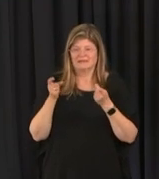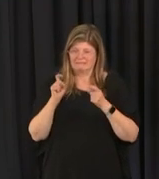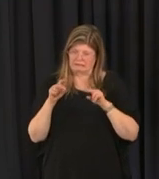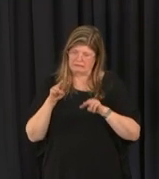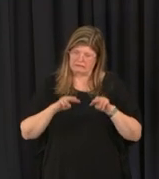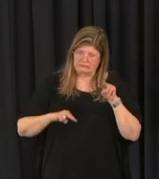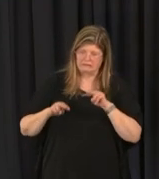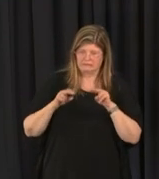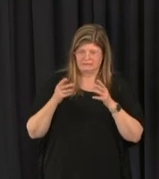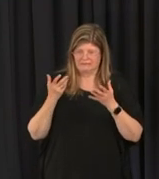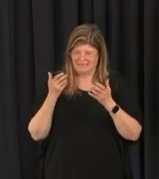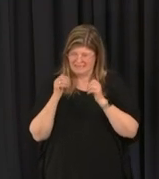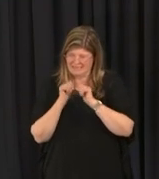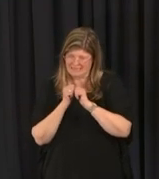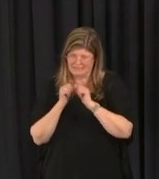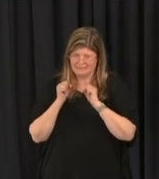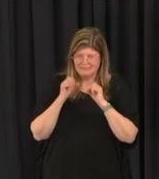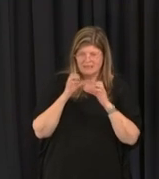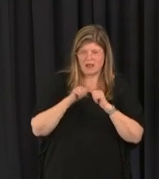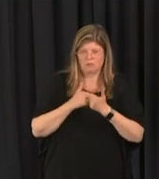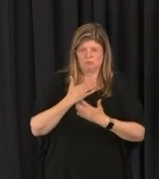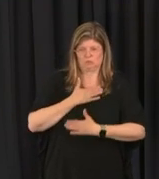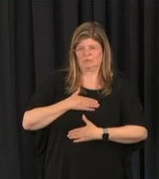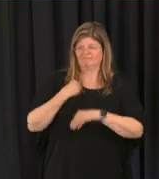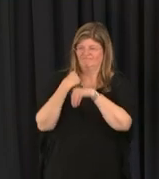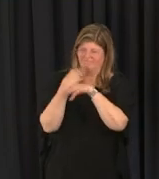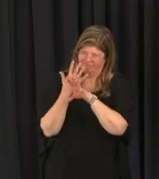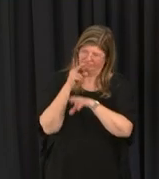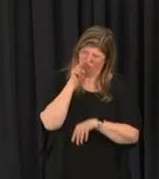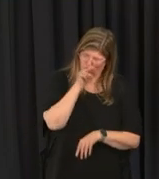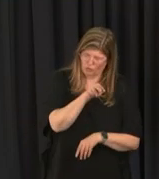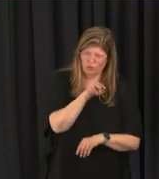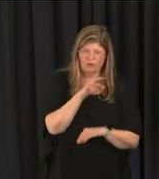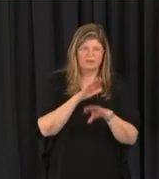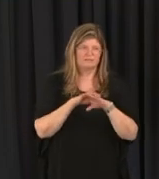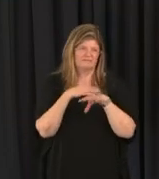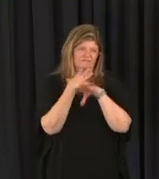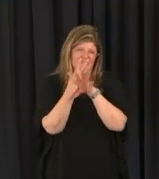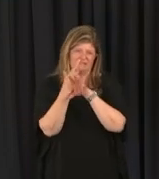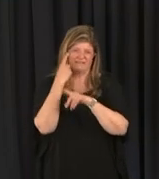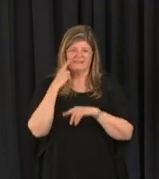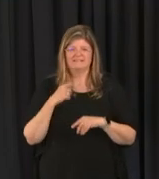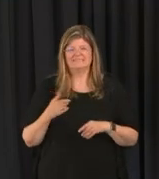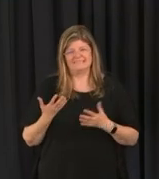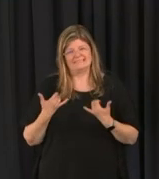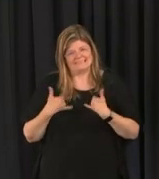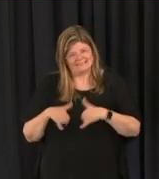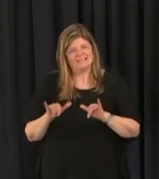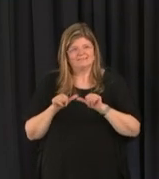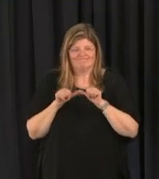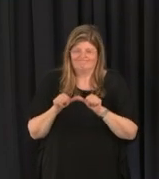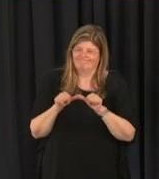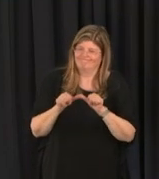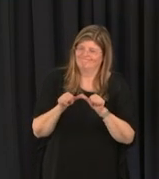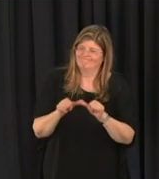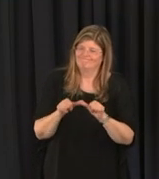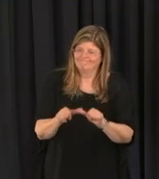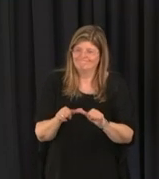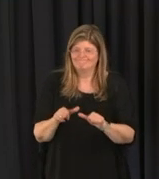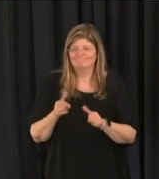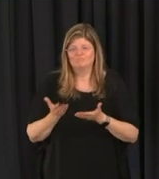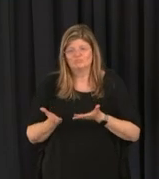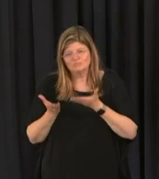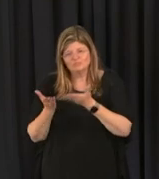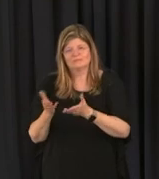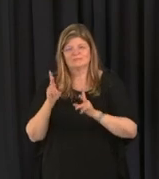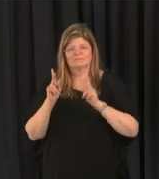produced a wonderful way to enjoy the cherry blossoms virtually, and we continue to